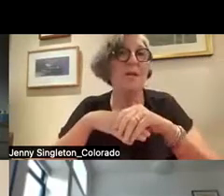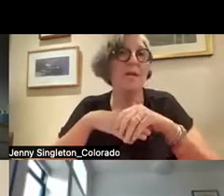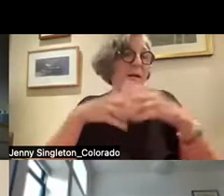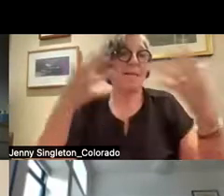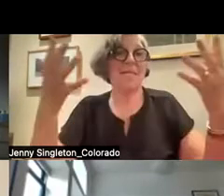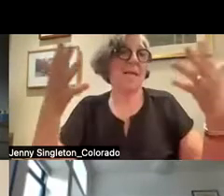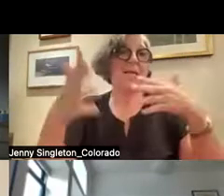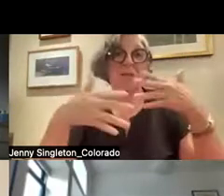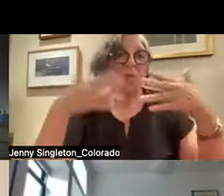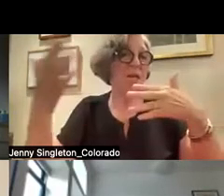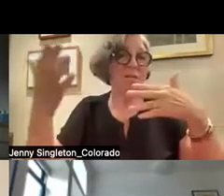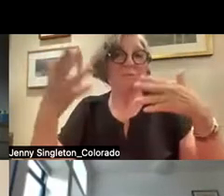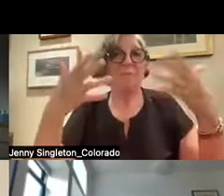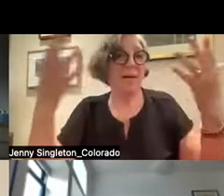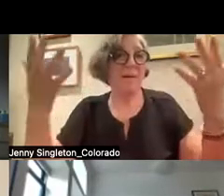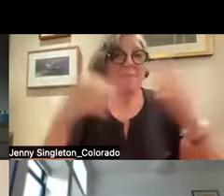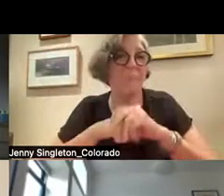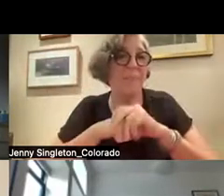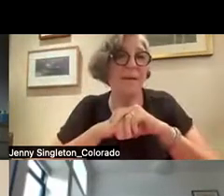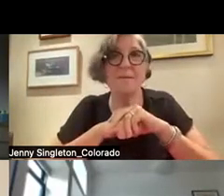to extend communicative